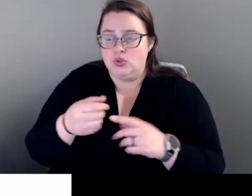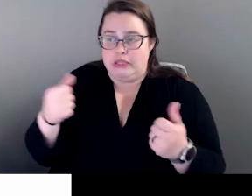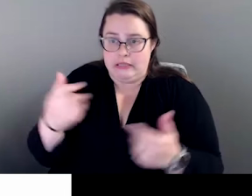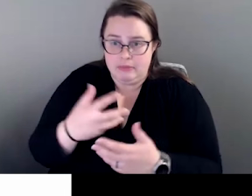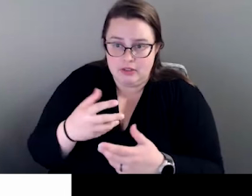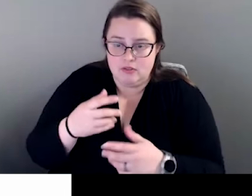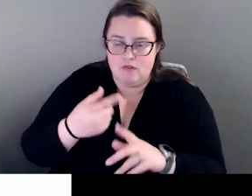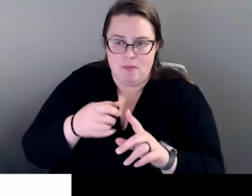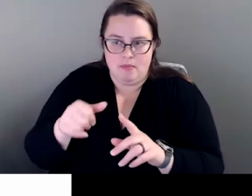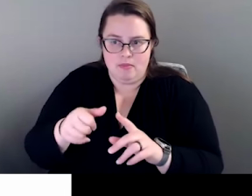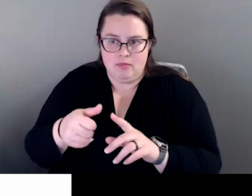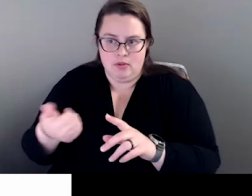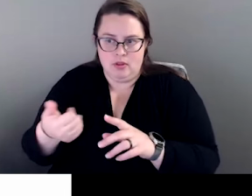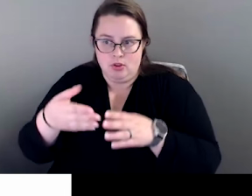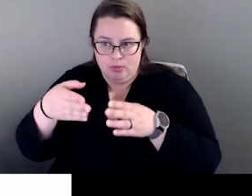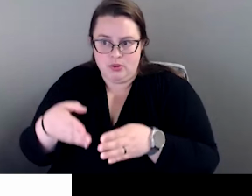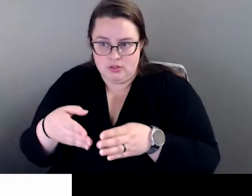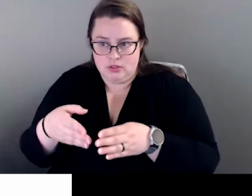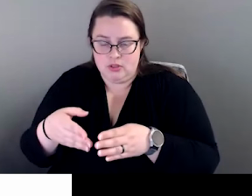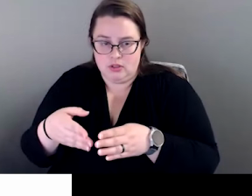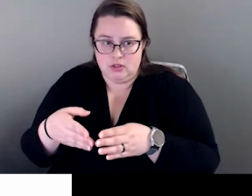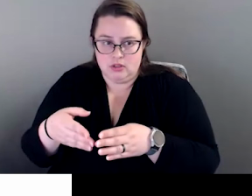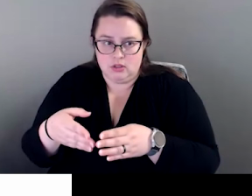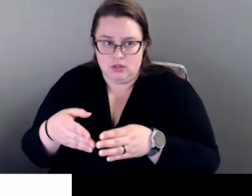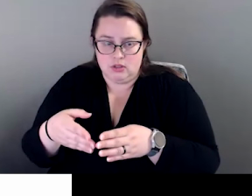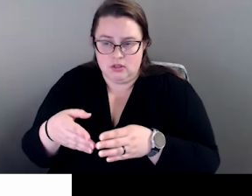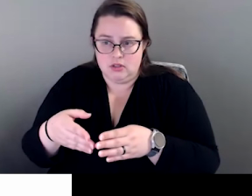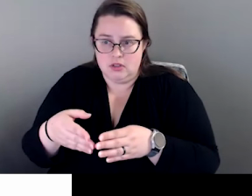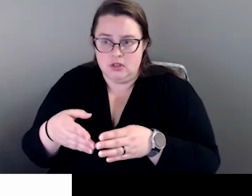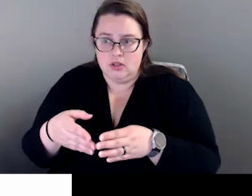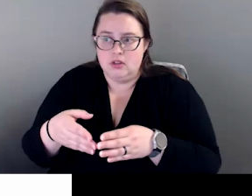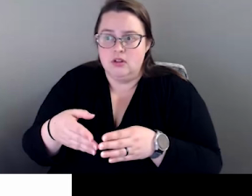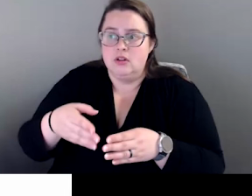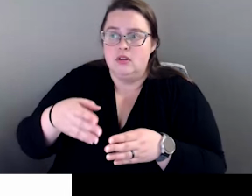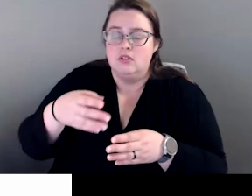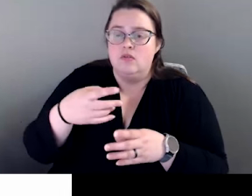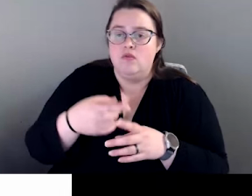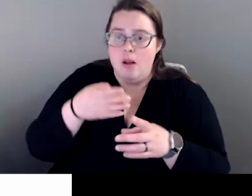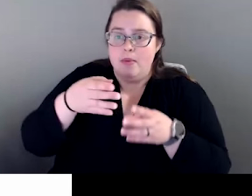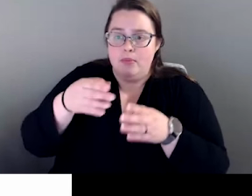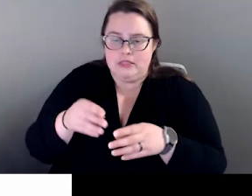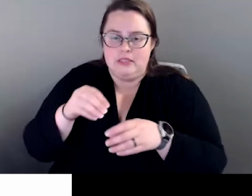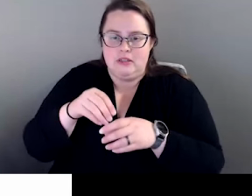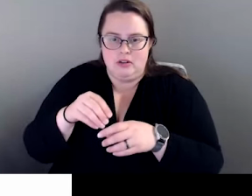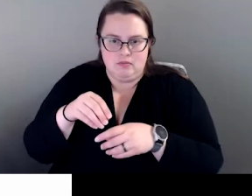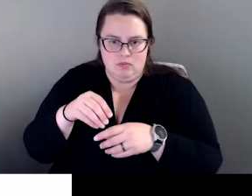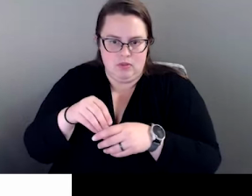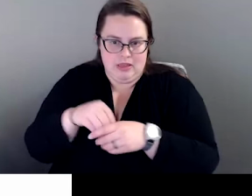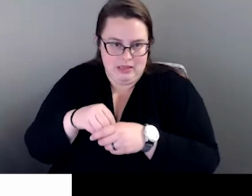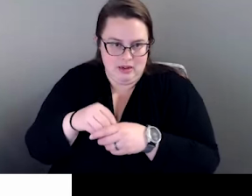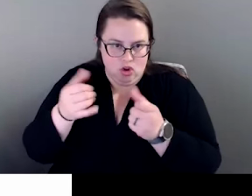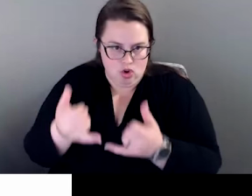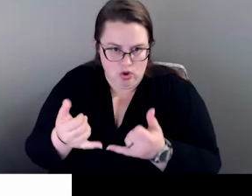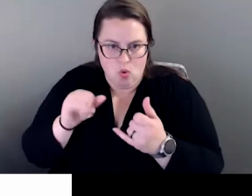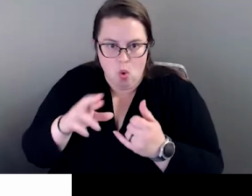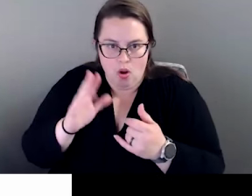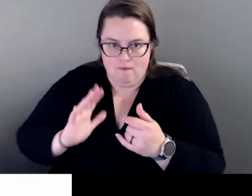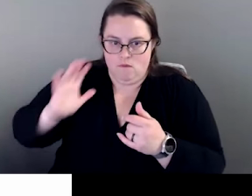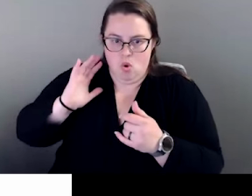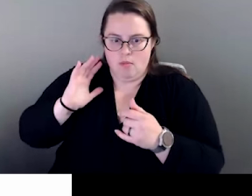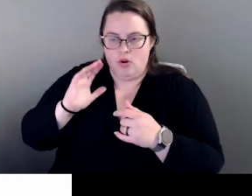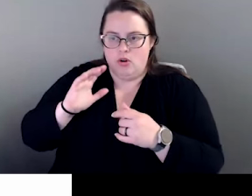a current from an individual in a current or former intimate relationship that would cause a reasonable person